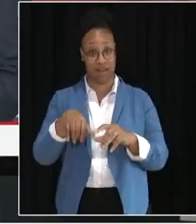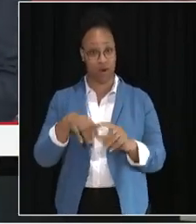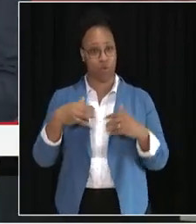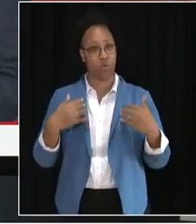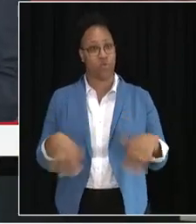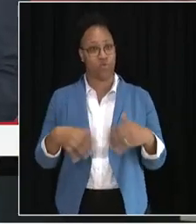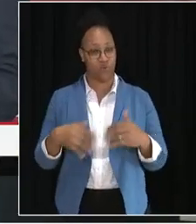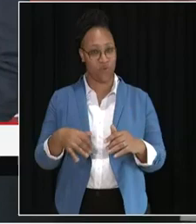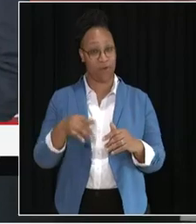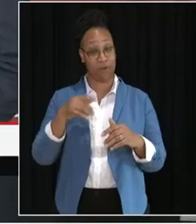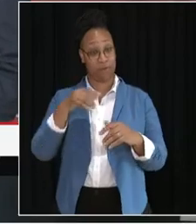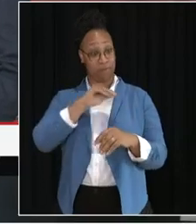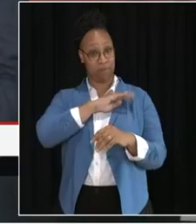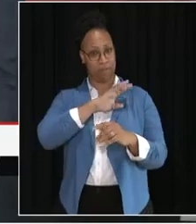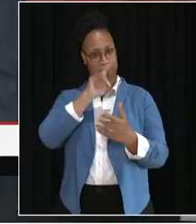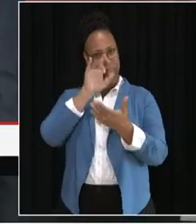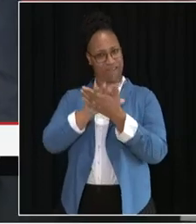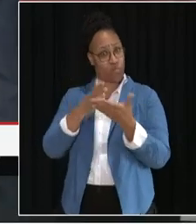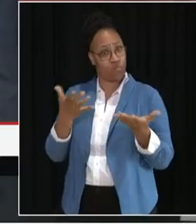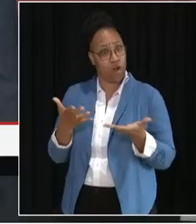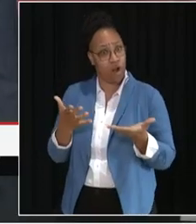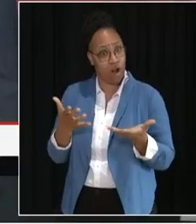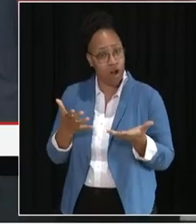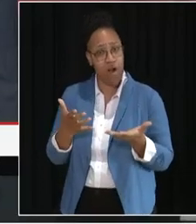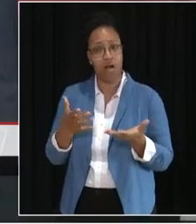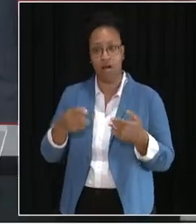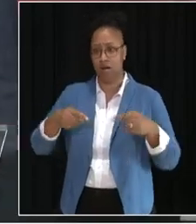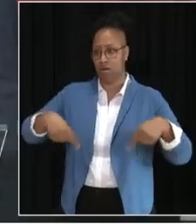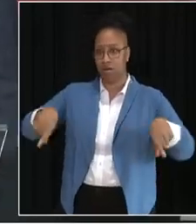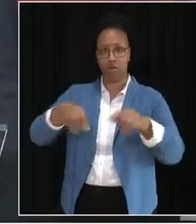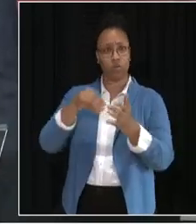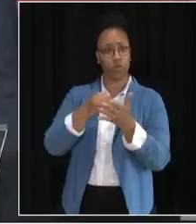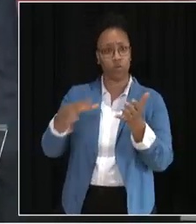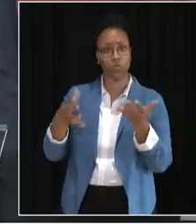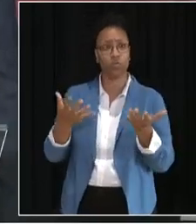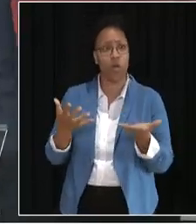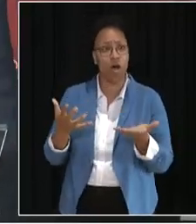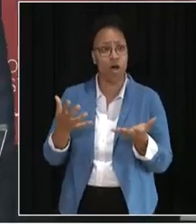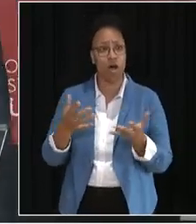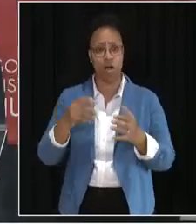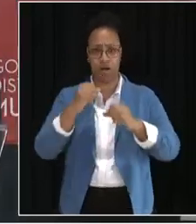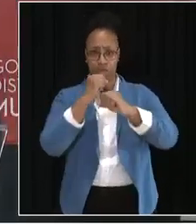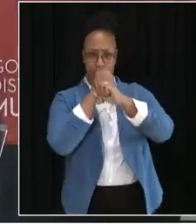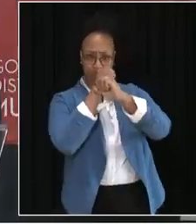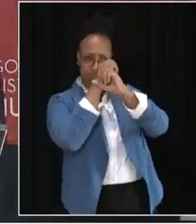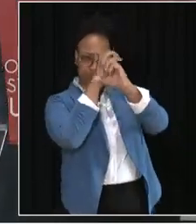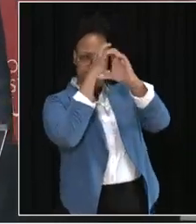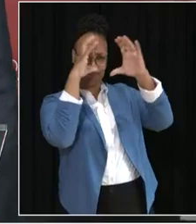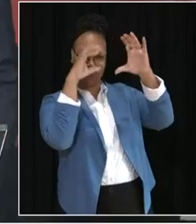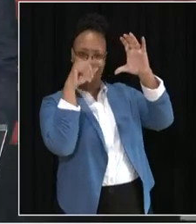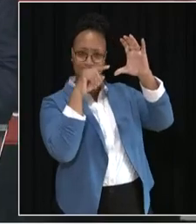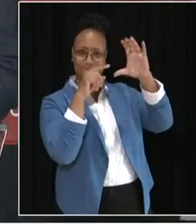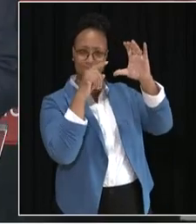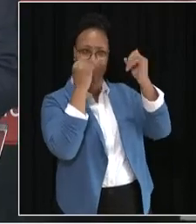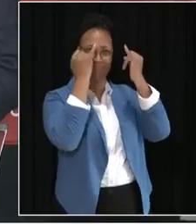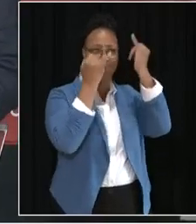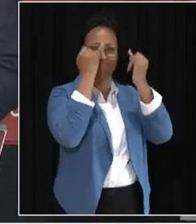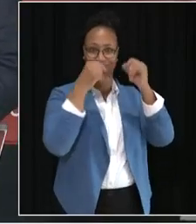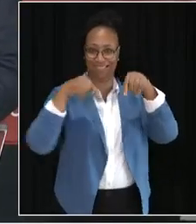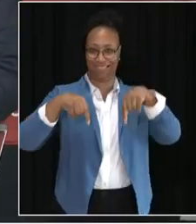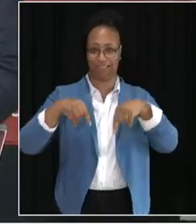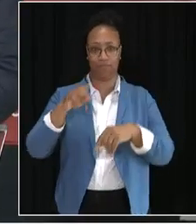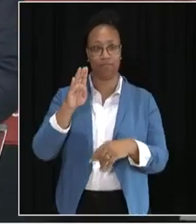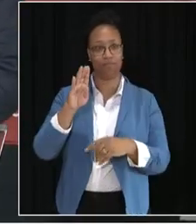this educational model possible in the District of Columbia. And Bard DC students give us many reasons why we should believe